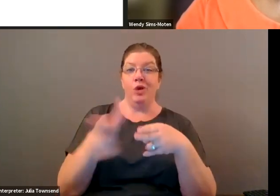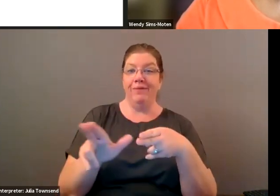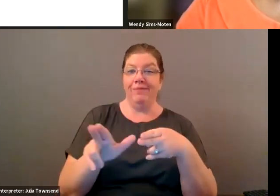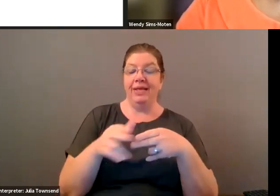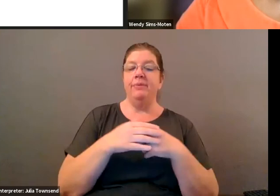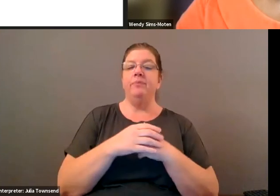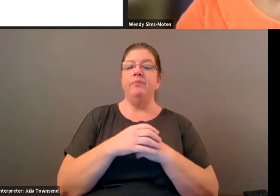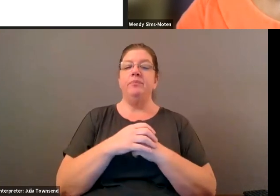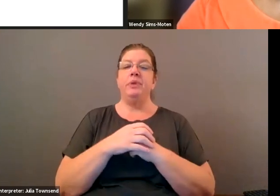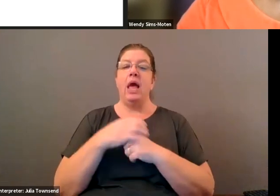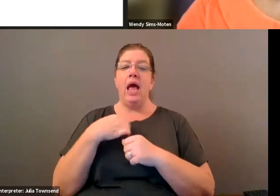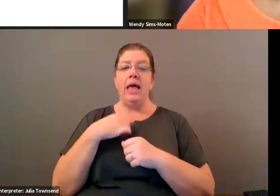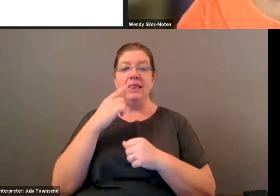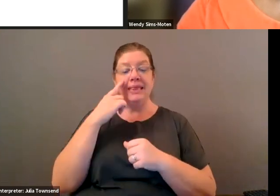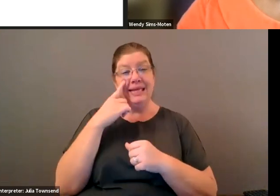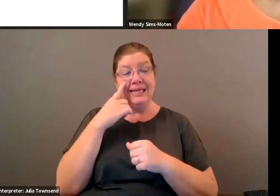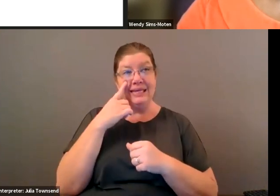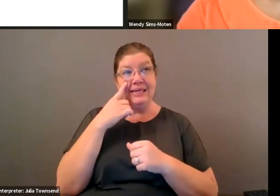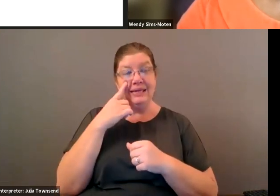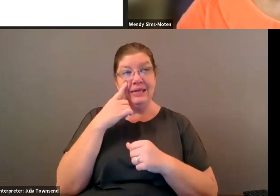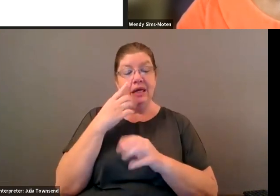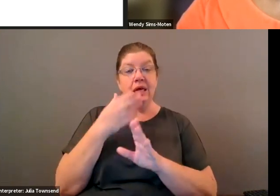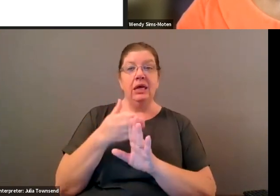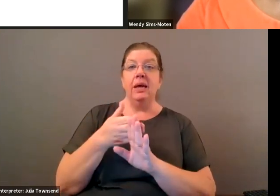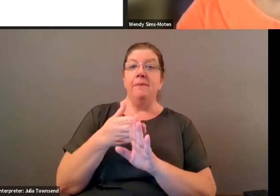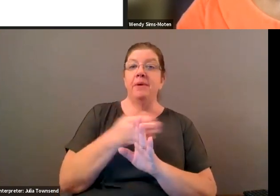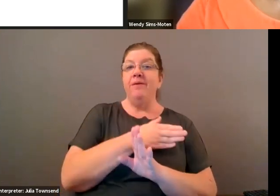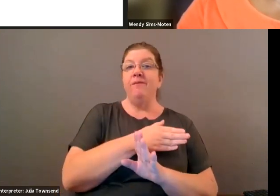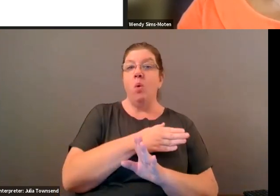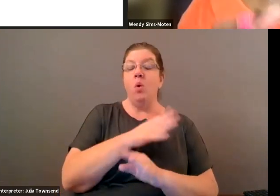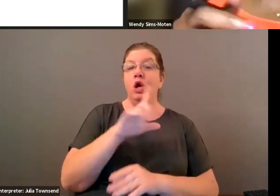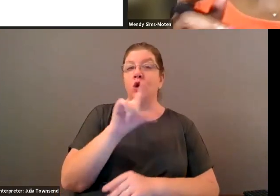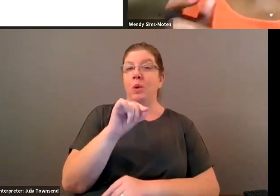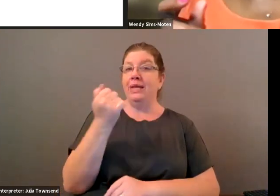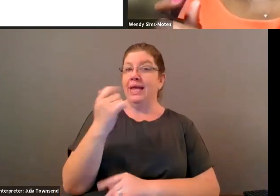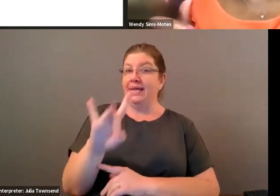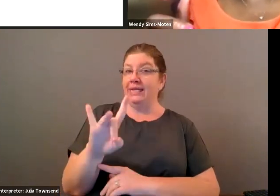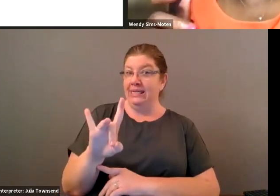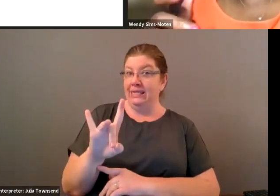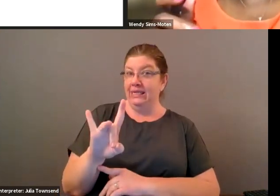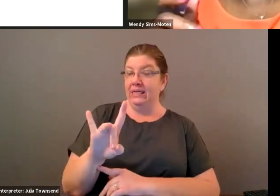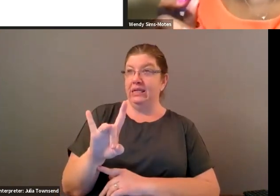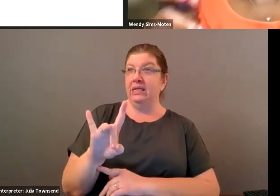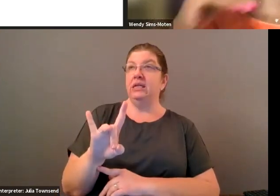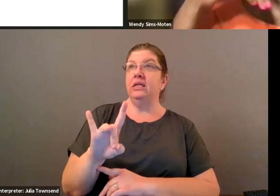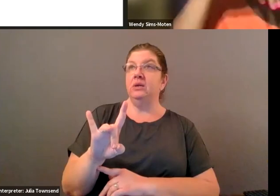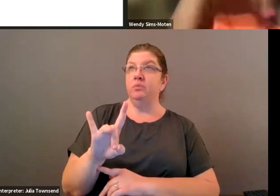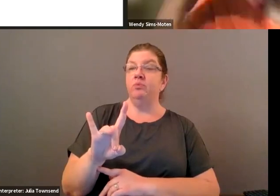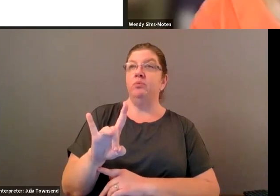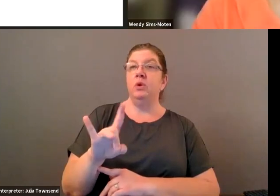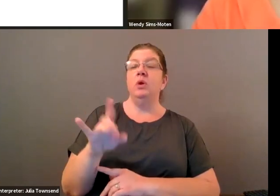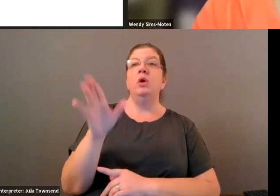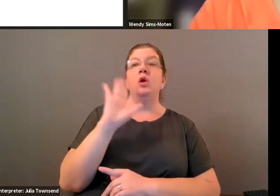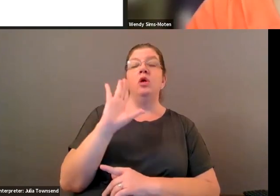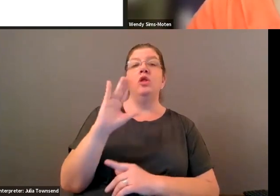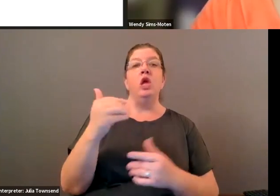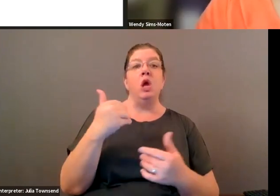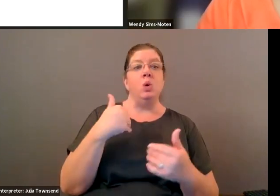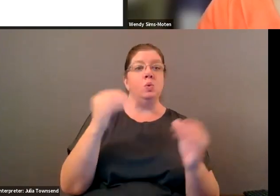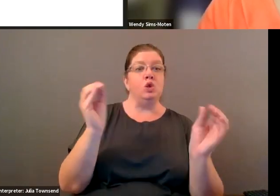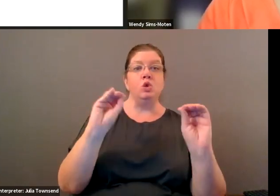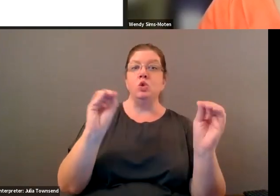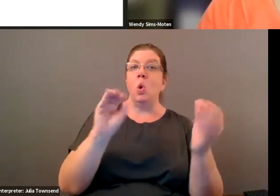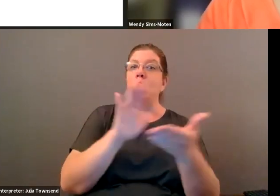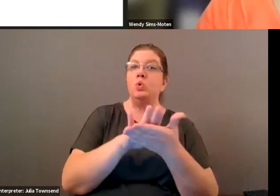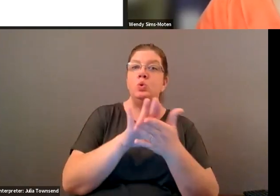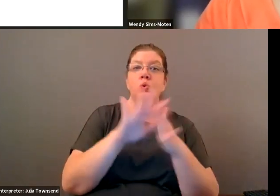that before 2018, there was no school